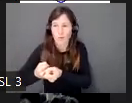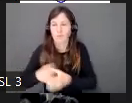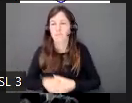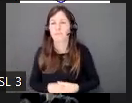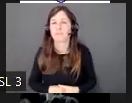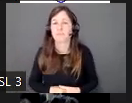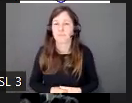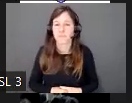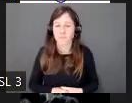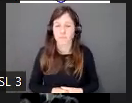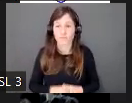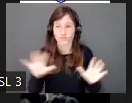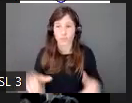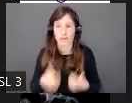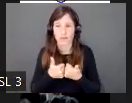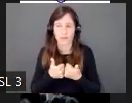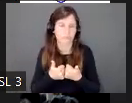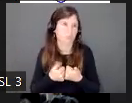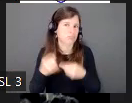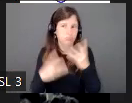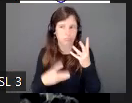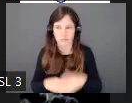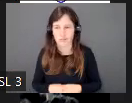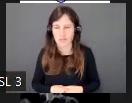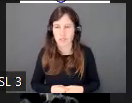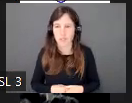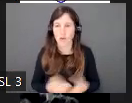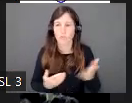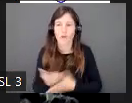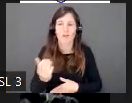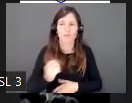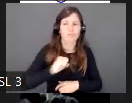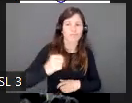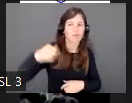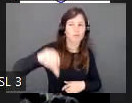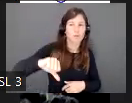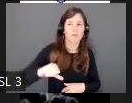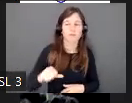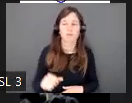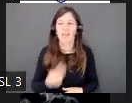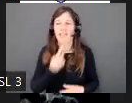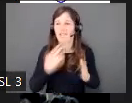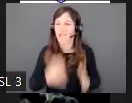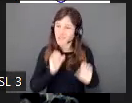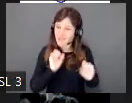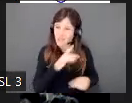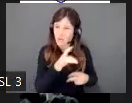Challenges, many challenges. Right to refuse, victim-driven and directed. Yes, Mrs. Smith, he